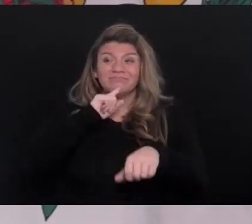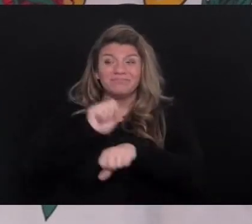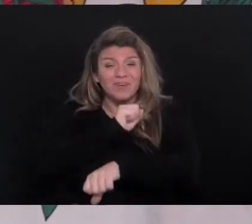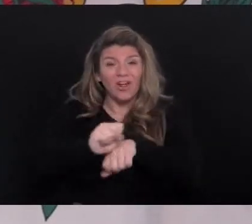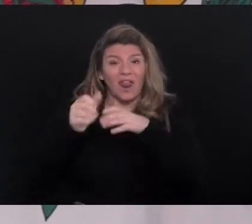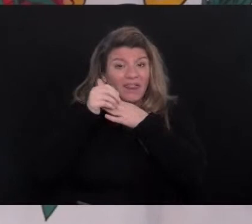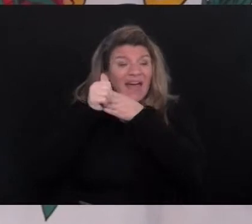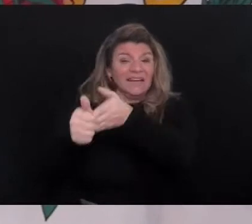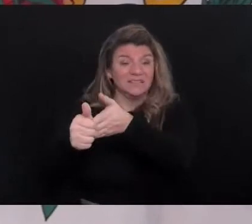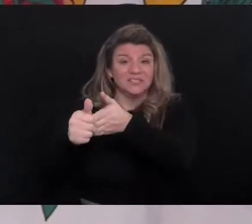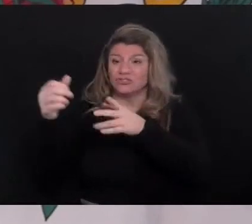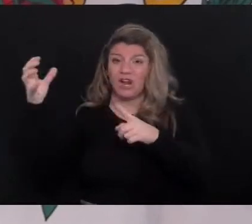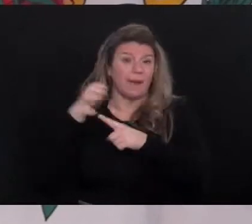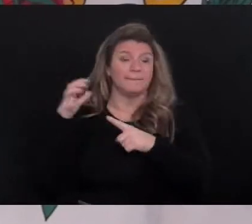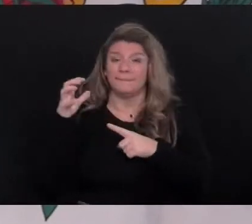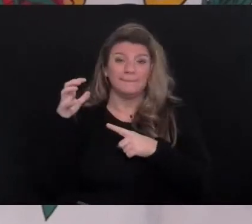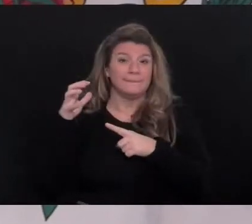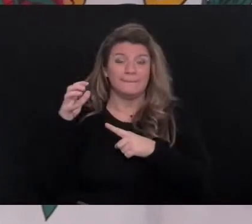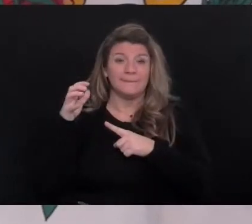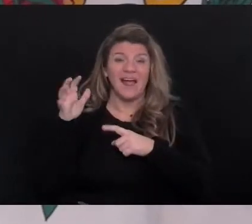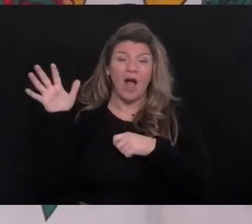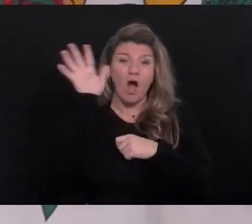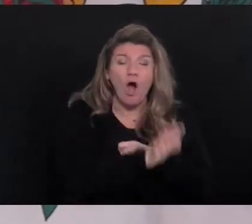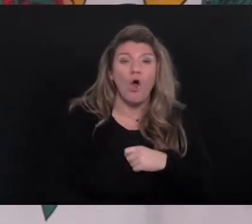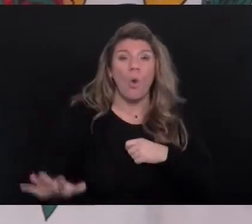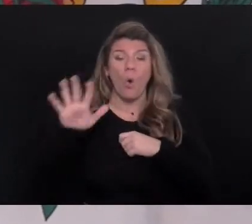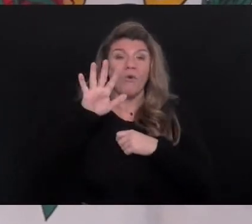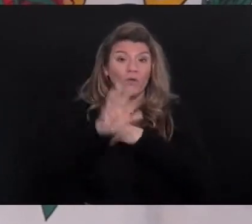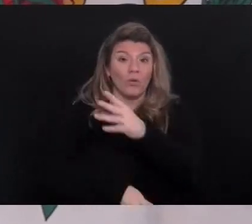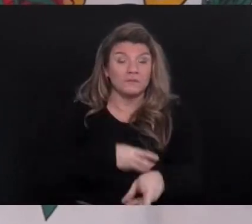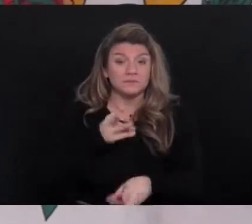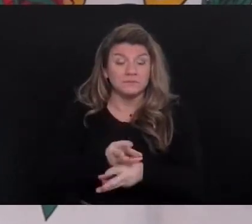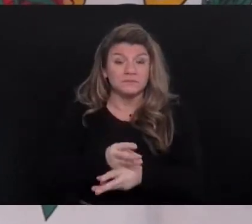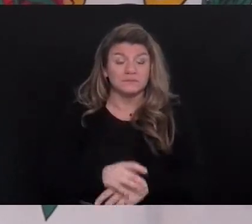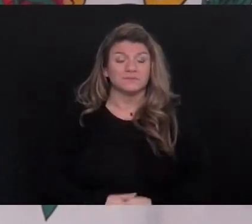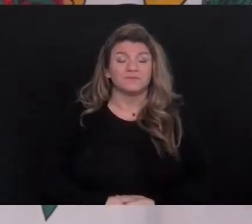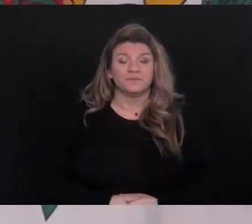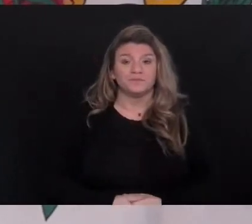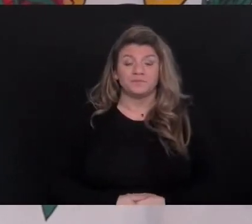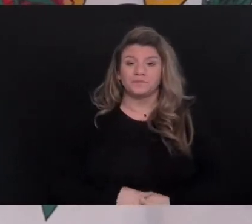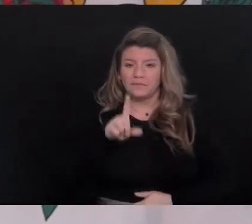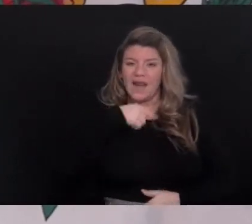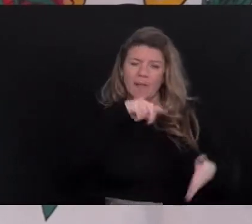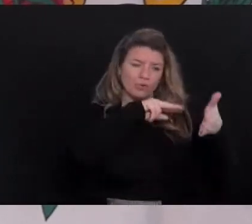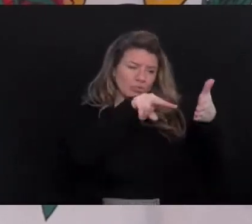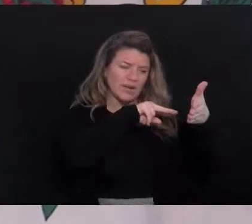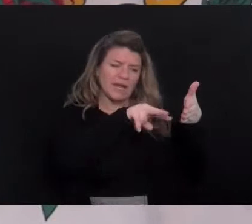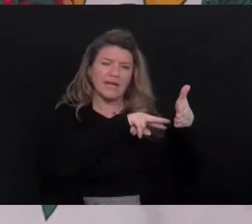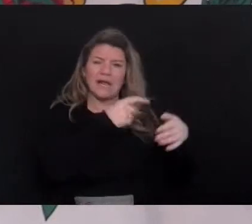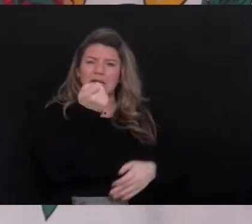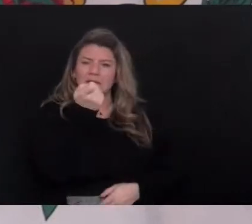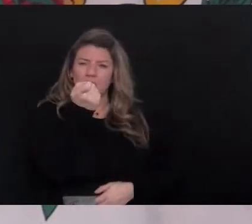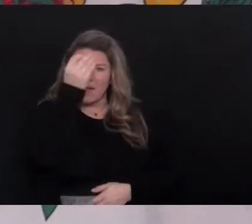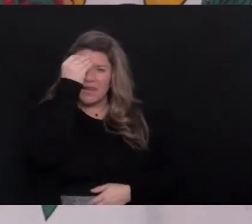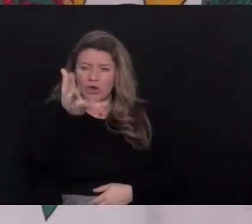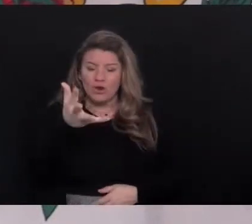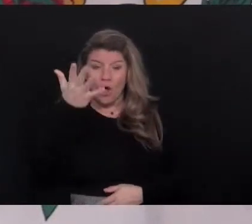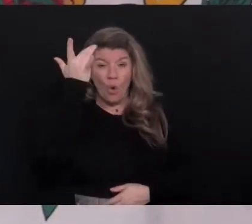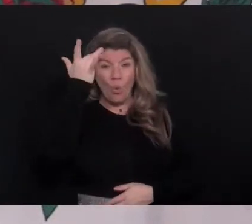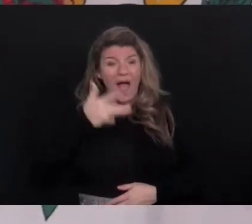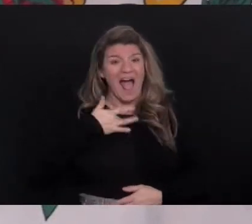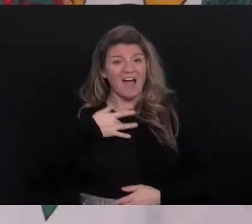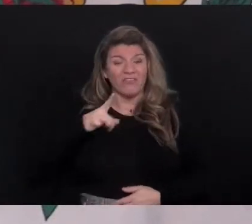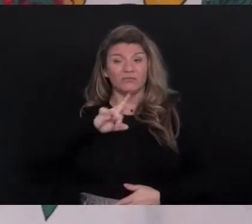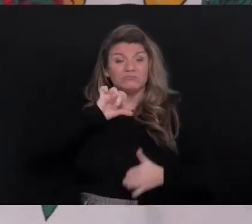the way with the entire nation, and I'm going to read to you now just these notes because I think they're really impressive. I